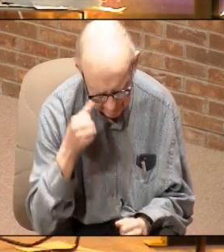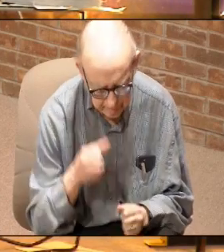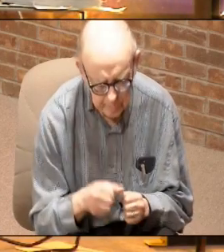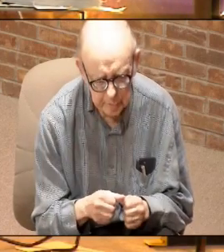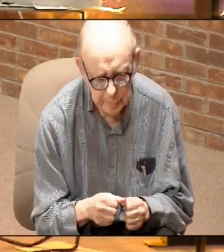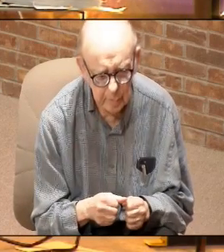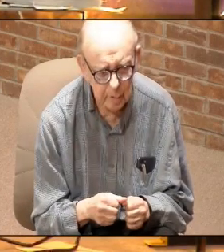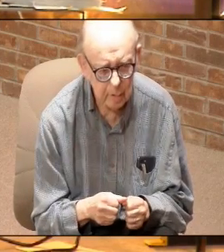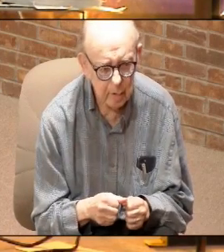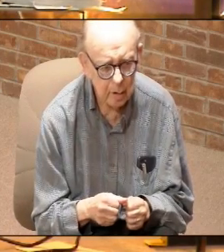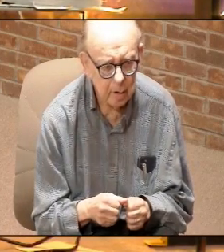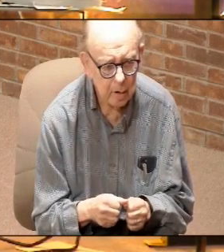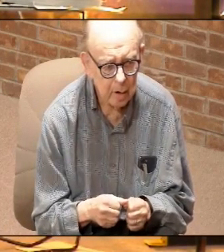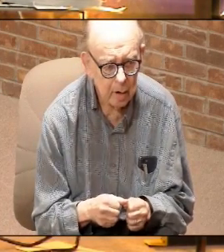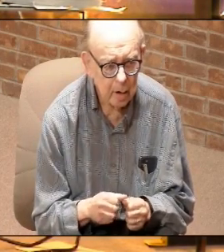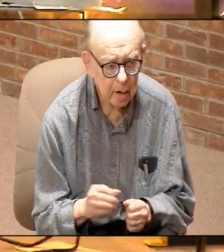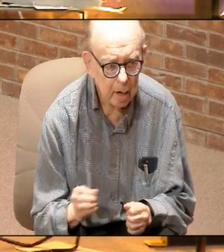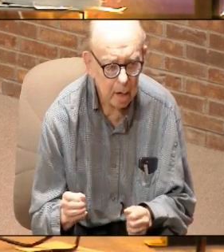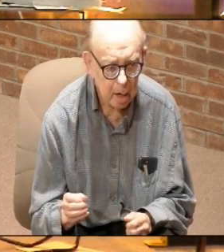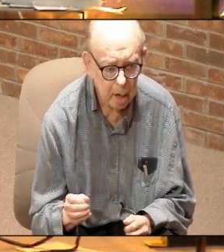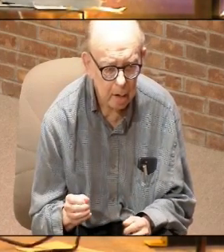remember,